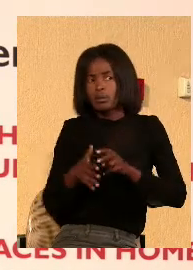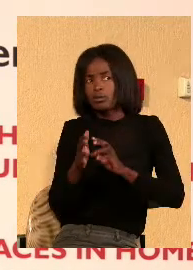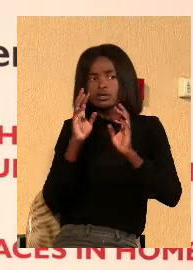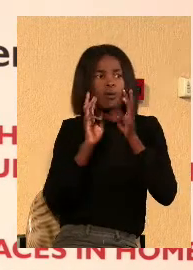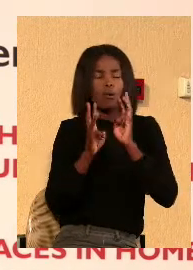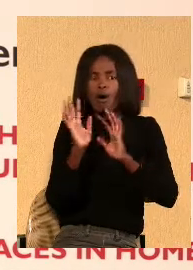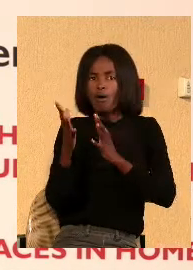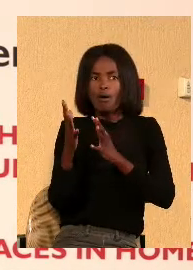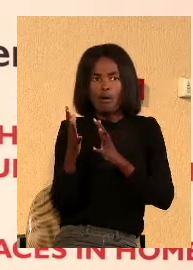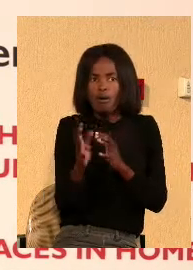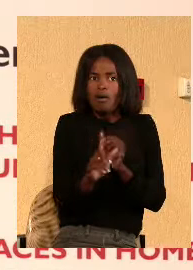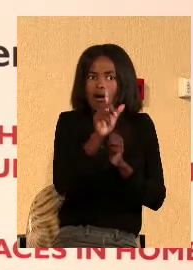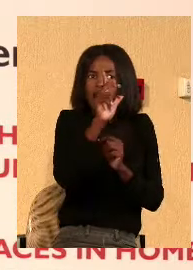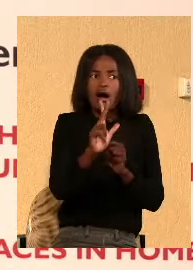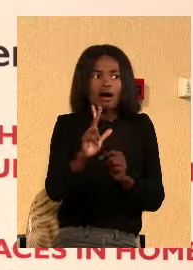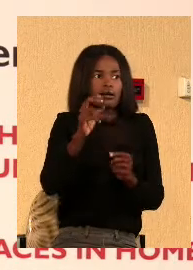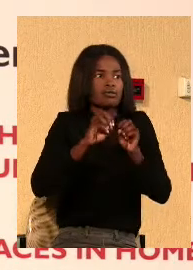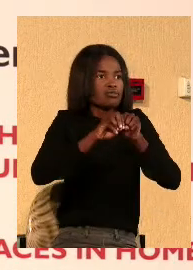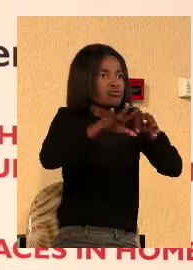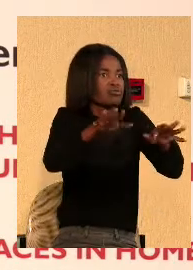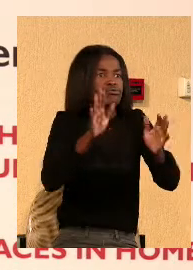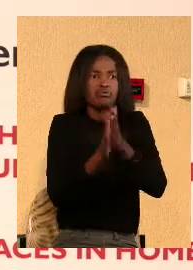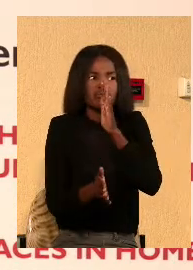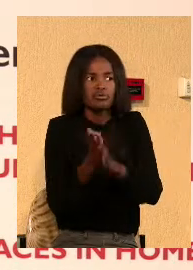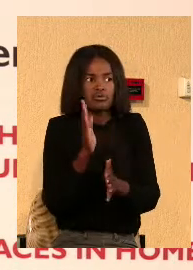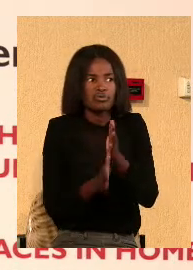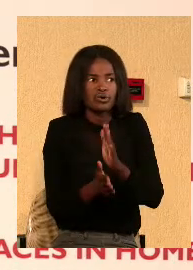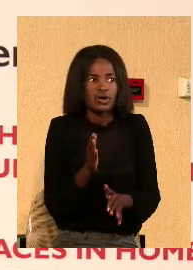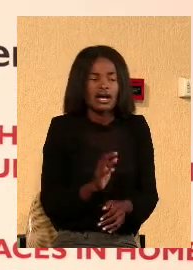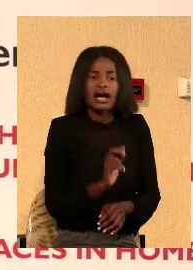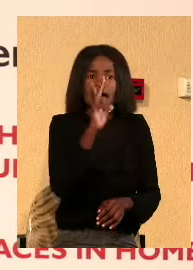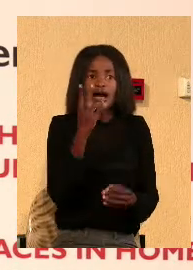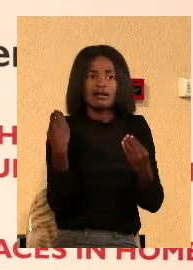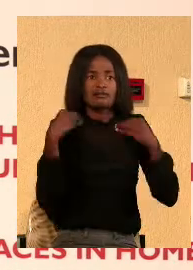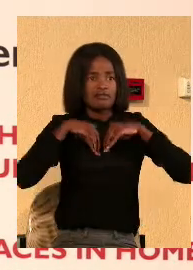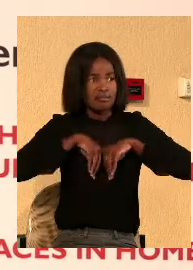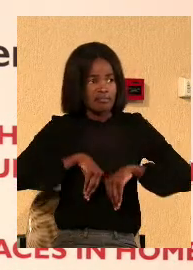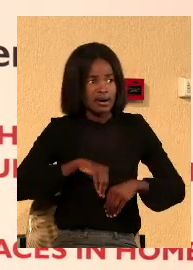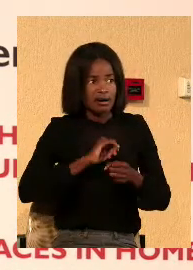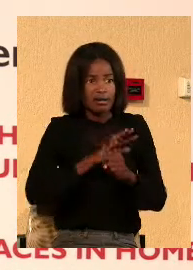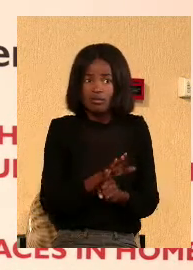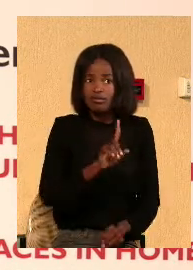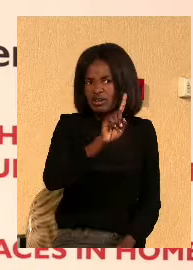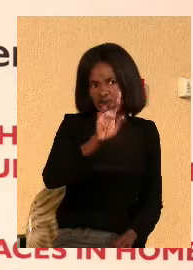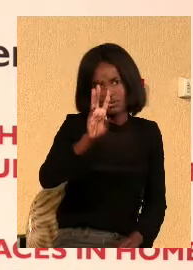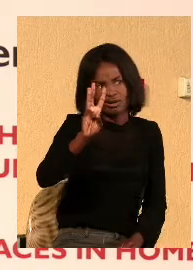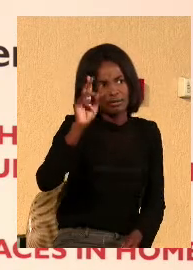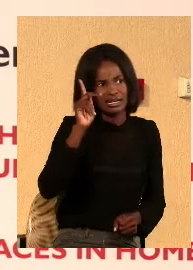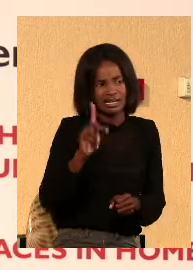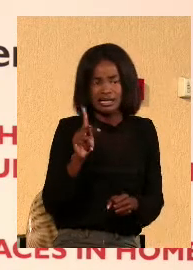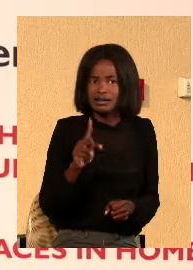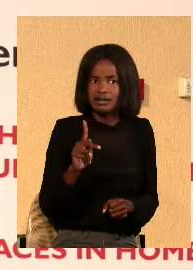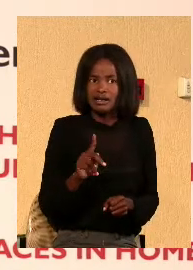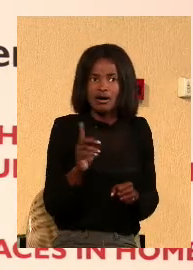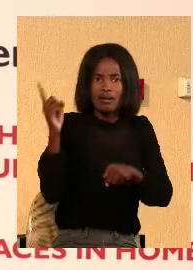haven't tested enough. But if you look at the 16 cases, and you go back in time, for the last